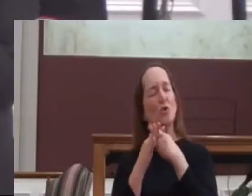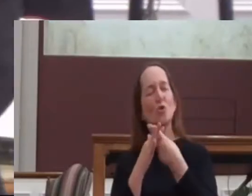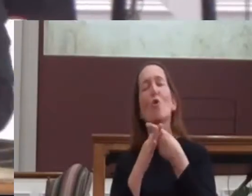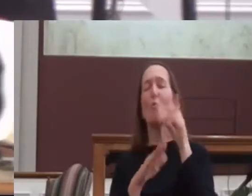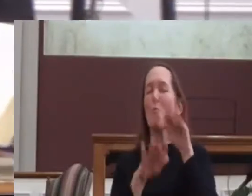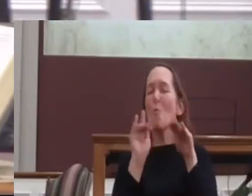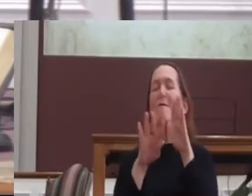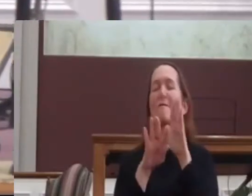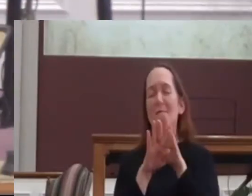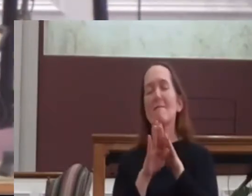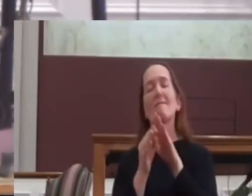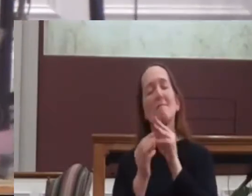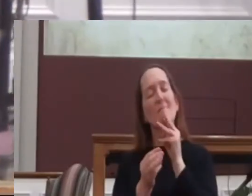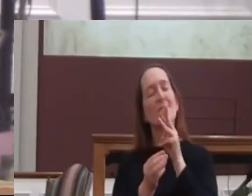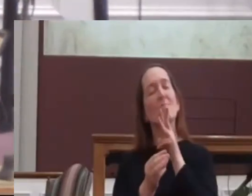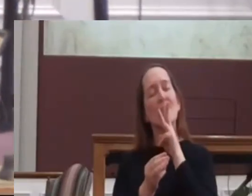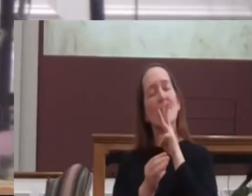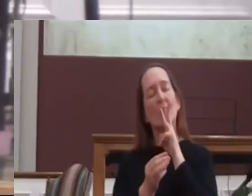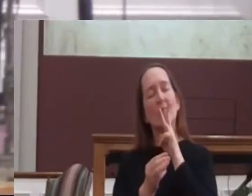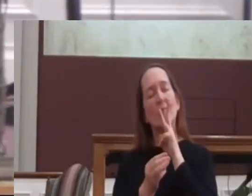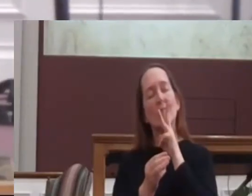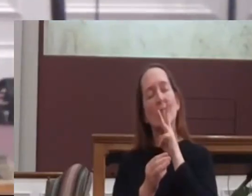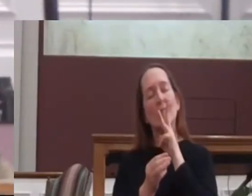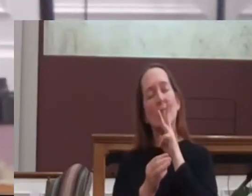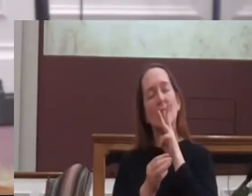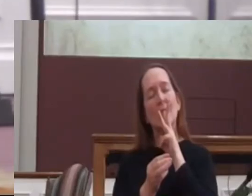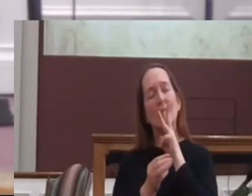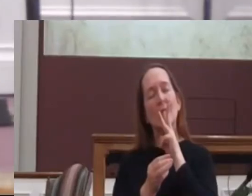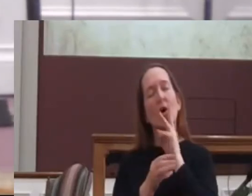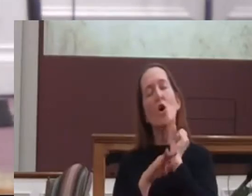called him. And he began walking on the water,